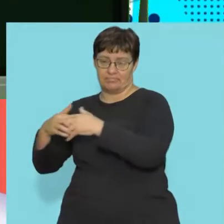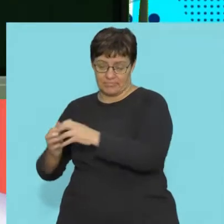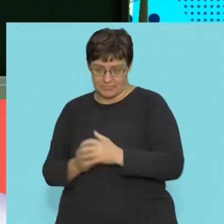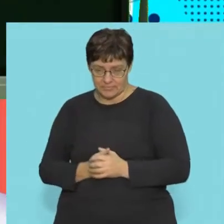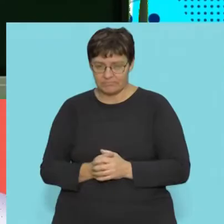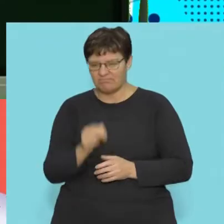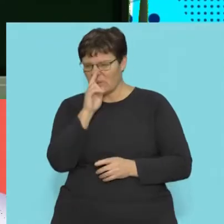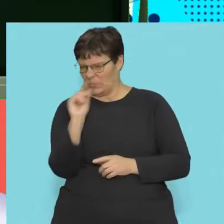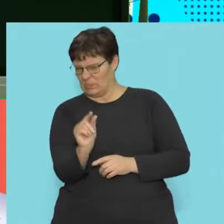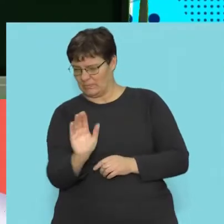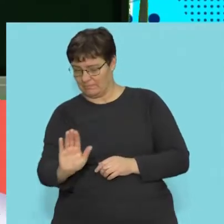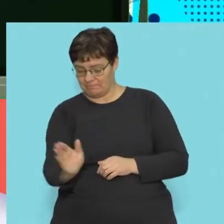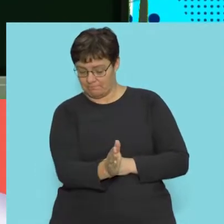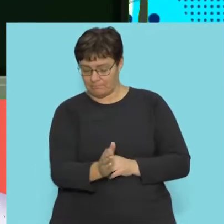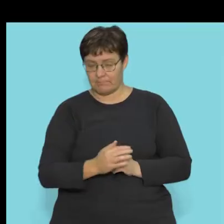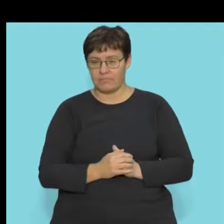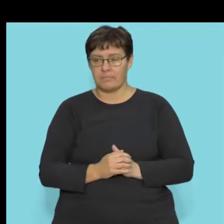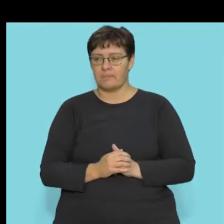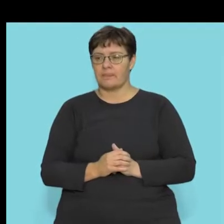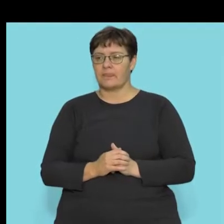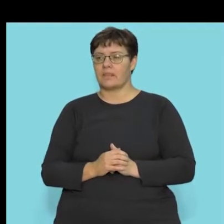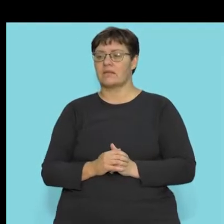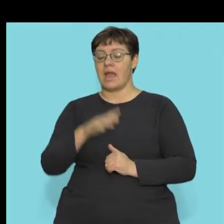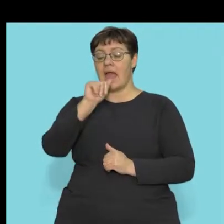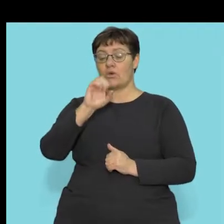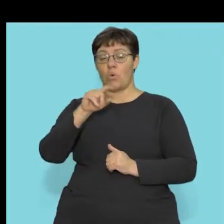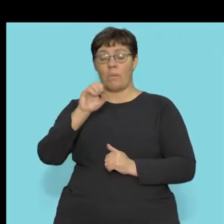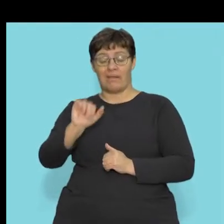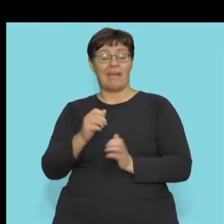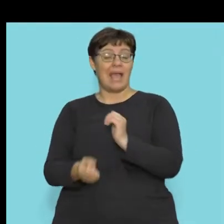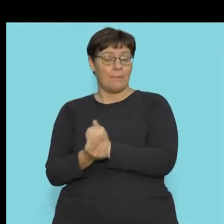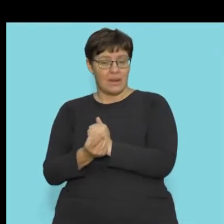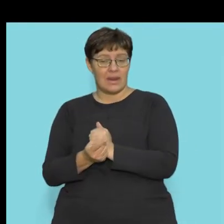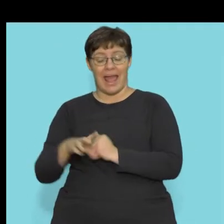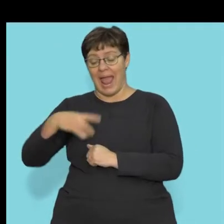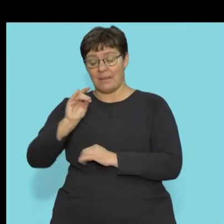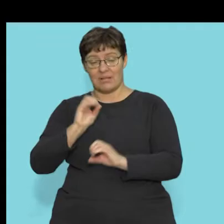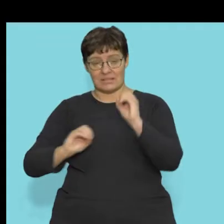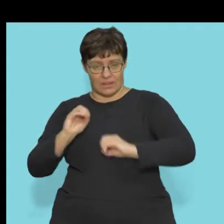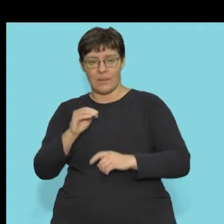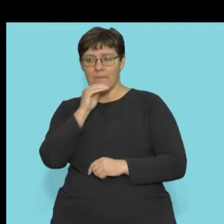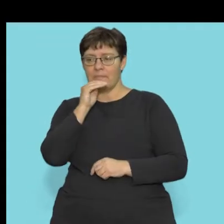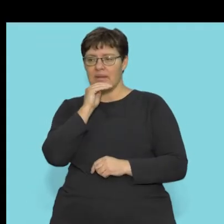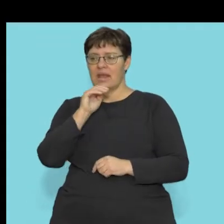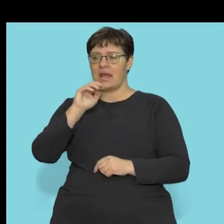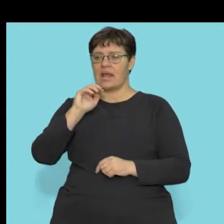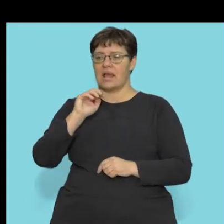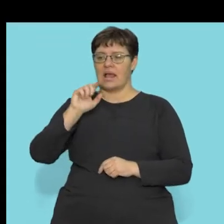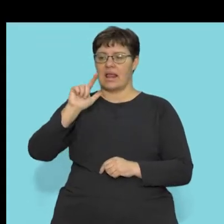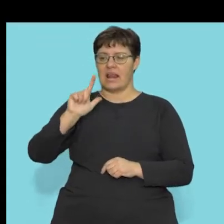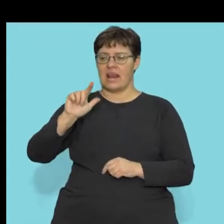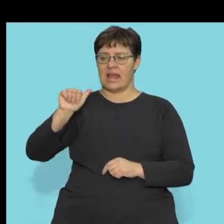So we look at that in a bit. When anaerobic respiration occurs in animal cells, we refer to that as